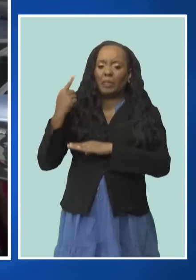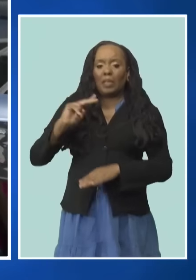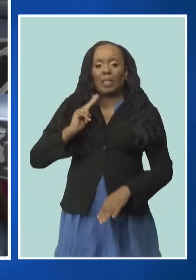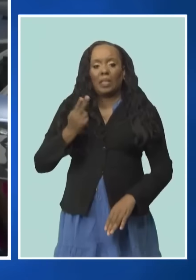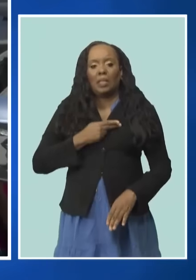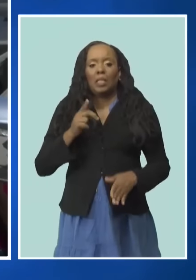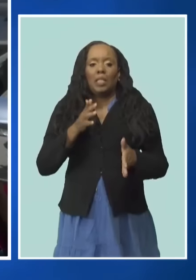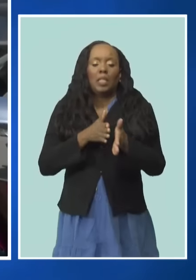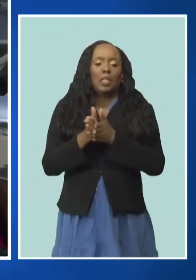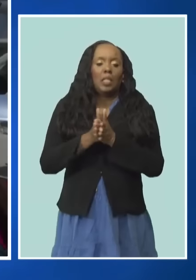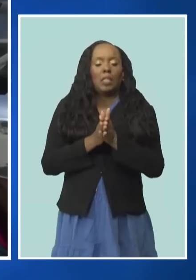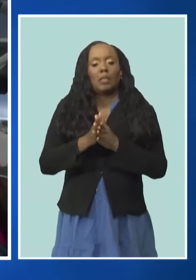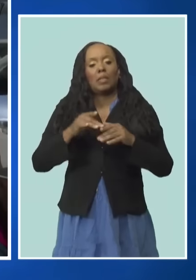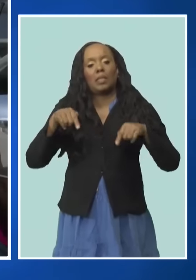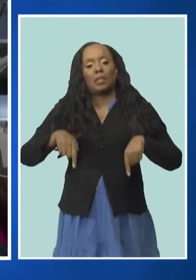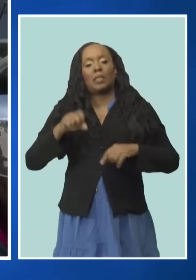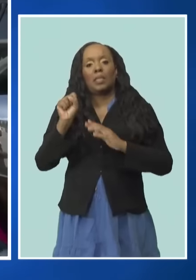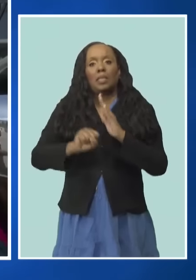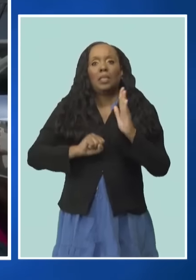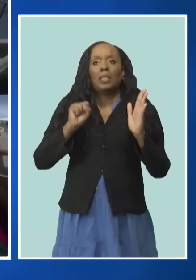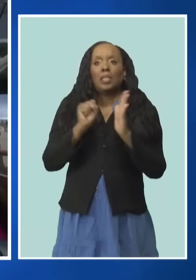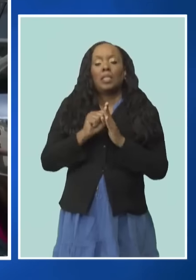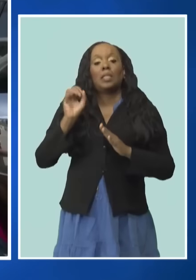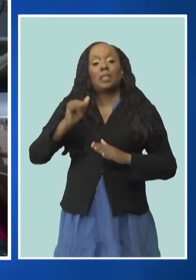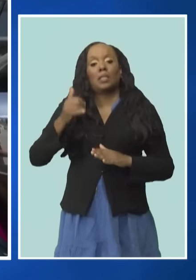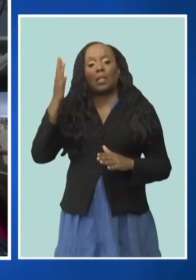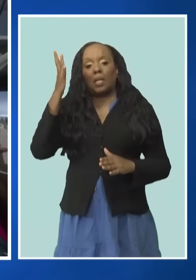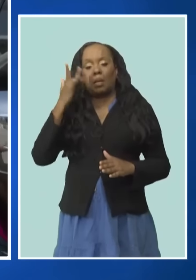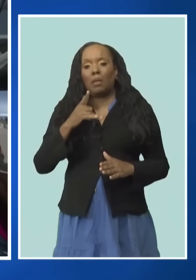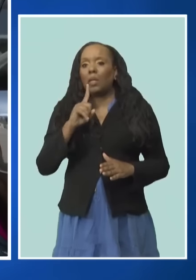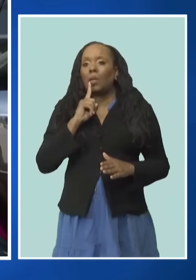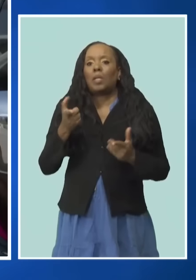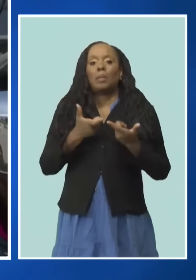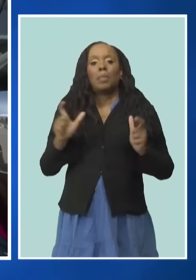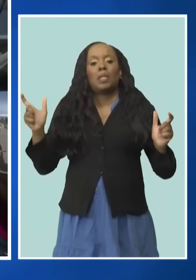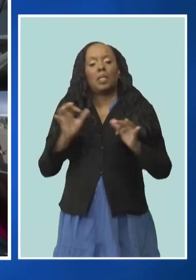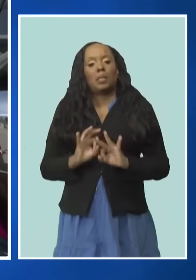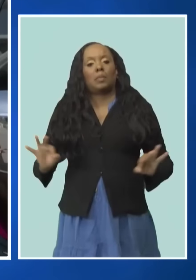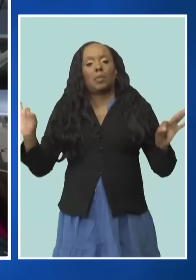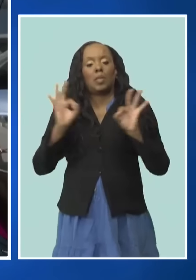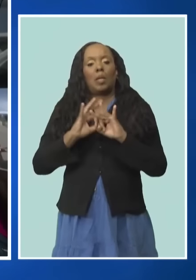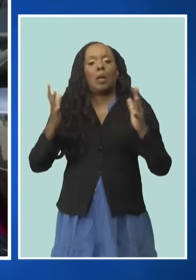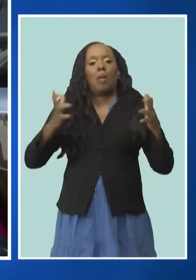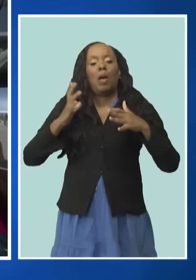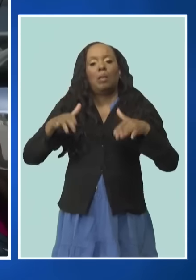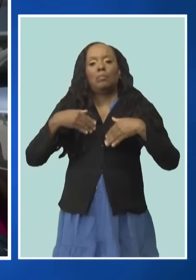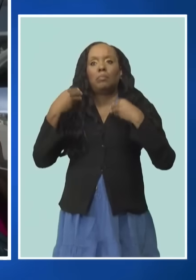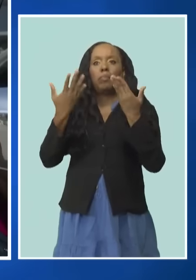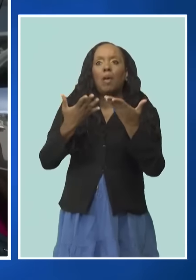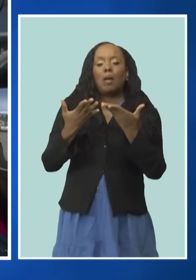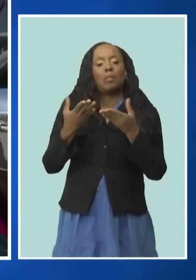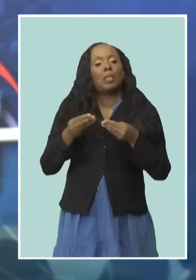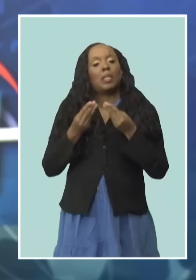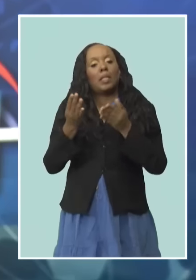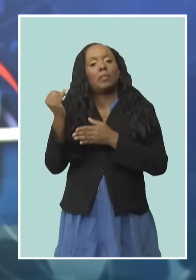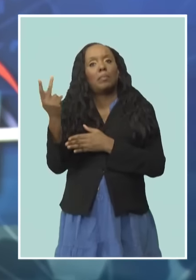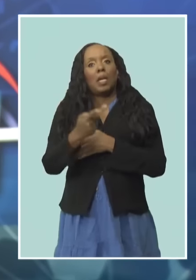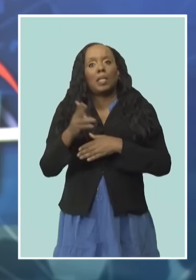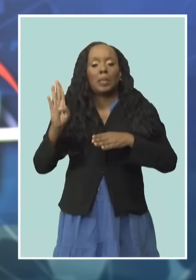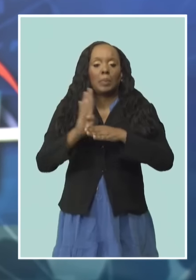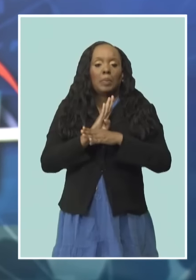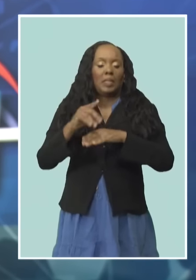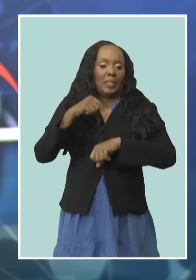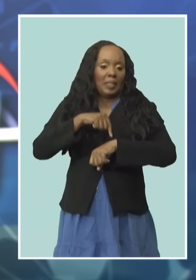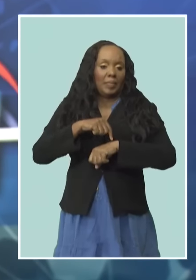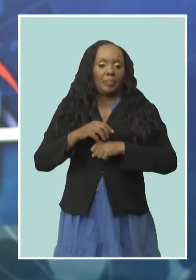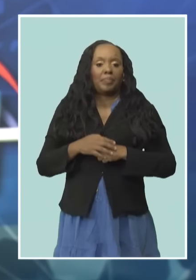forward to this season annually, and that's why we make it a big deal, because we want to be able to give back as well in our busiest season. The